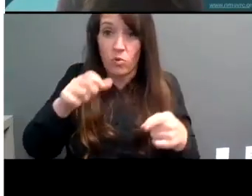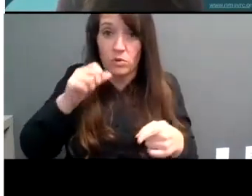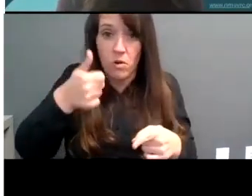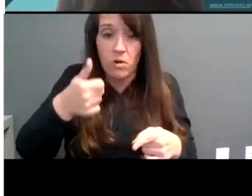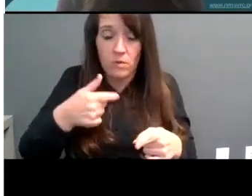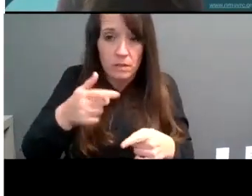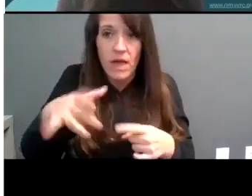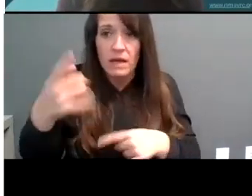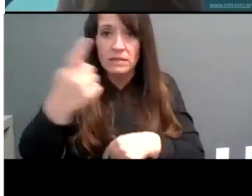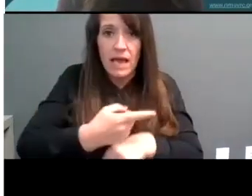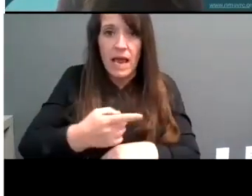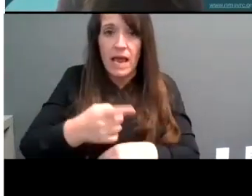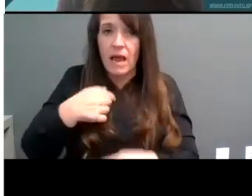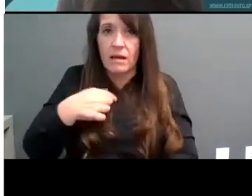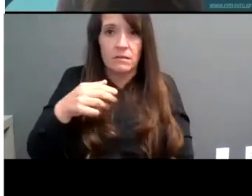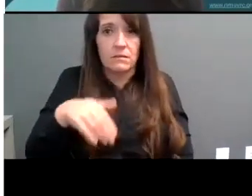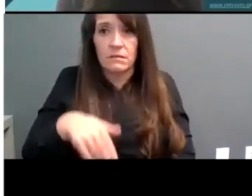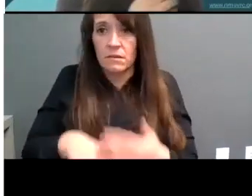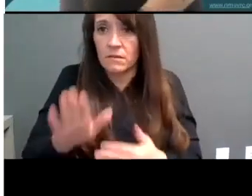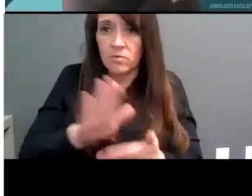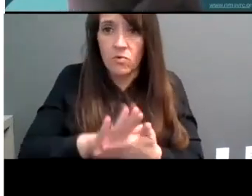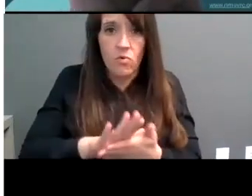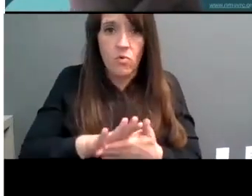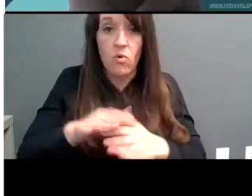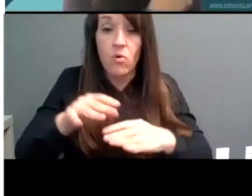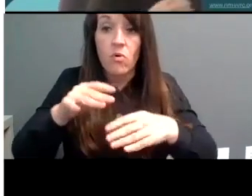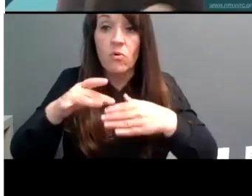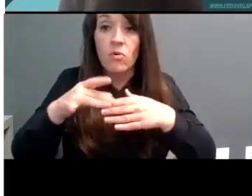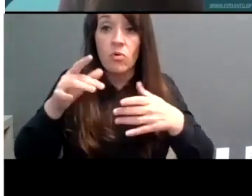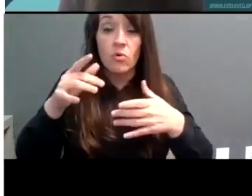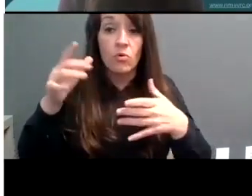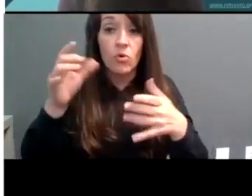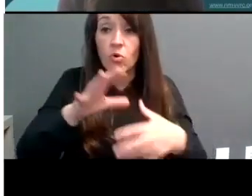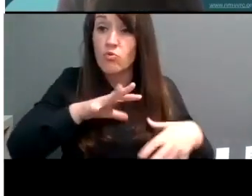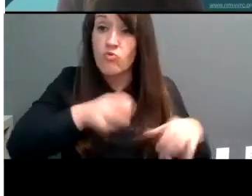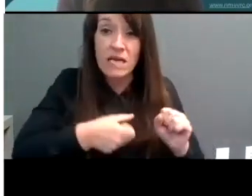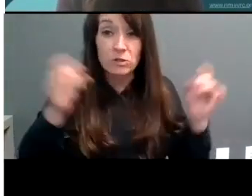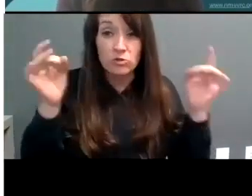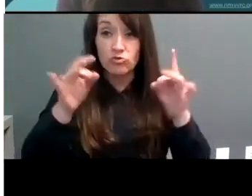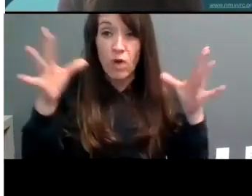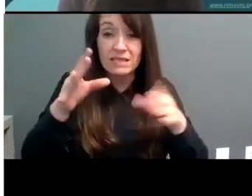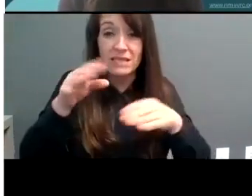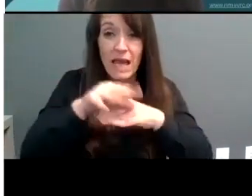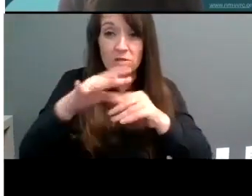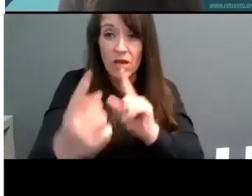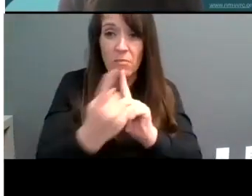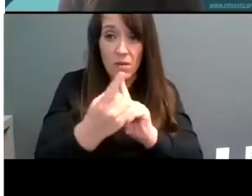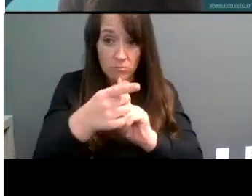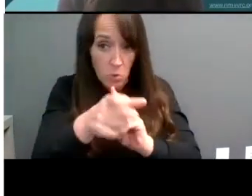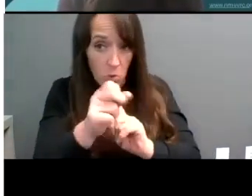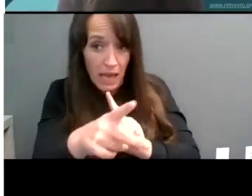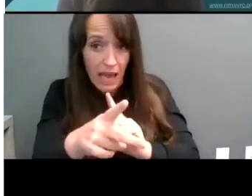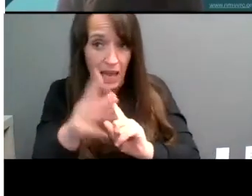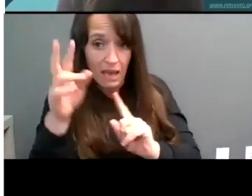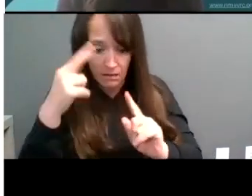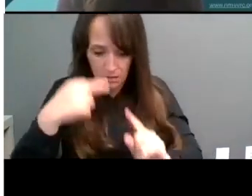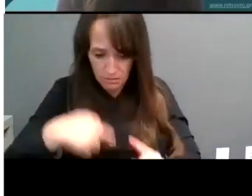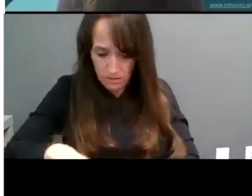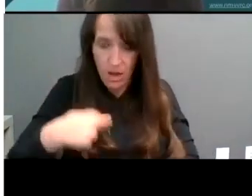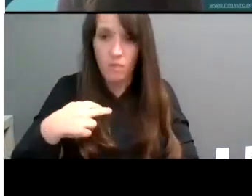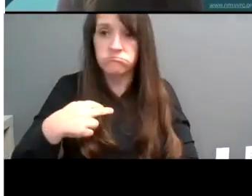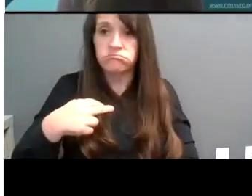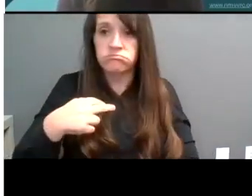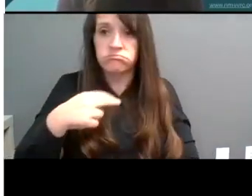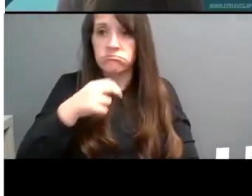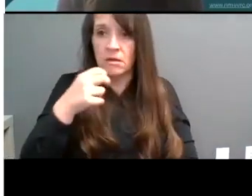instantly came up to me and asked me if I was okay. It must have been obvious I wasn't, because when I looked down, I realized I had on two